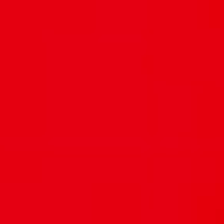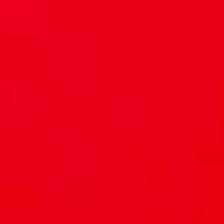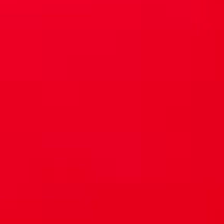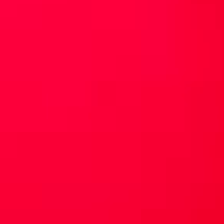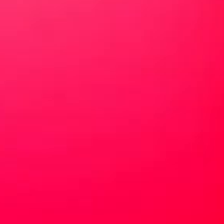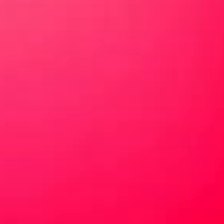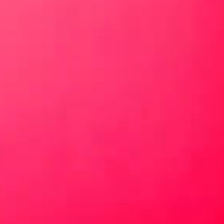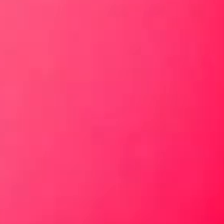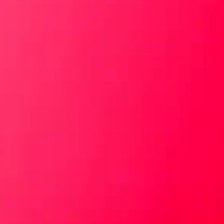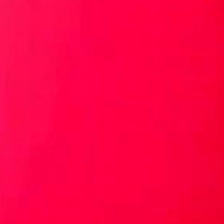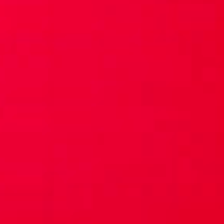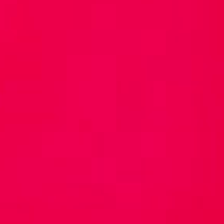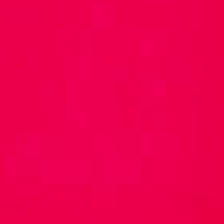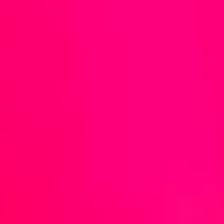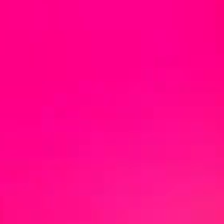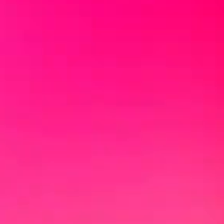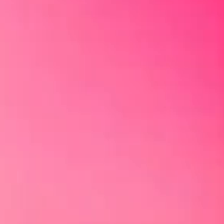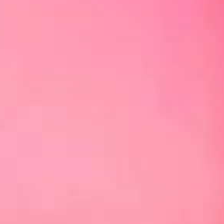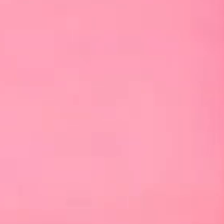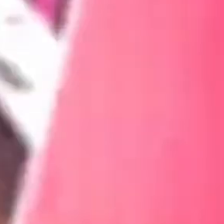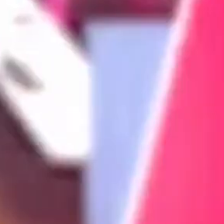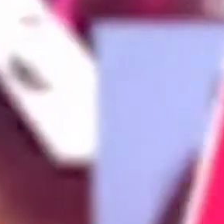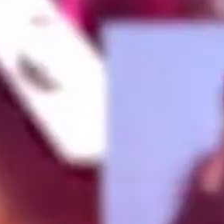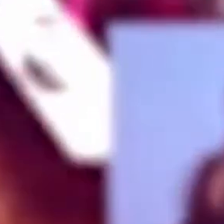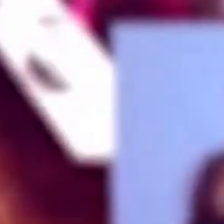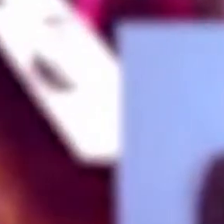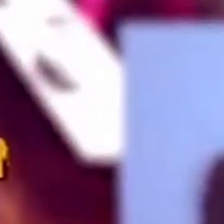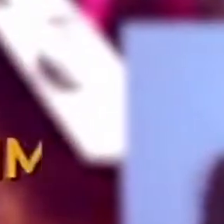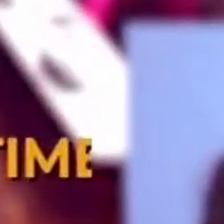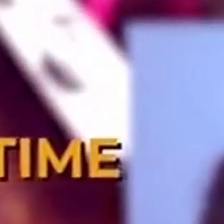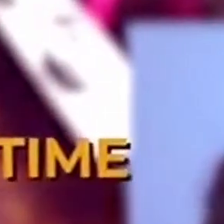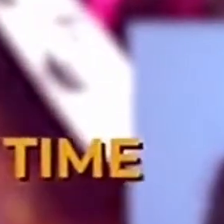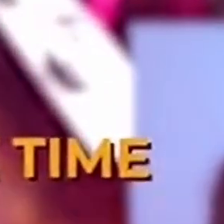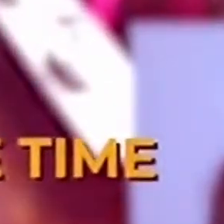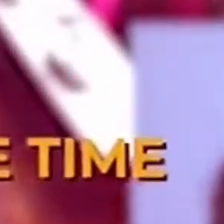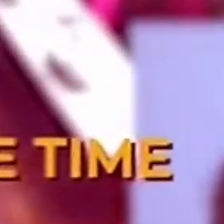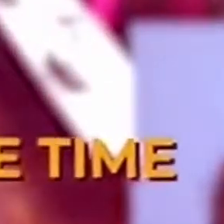You can now advertise on Parliament Television and Parliament Radio.